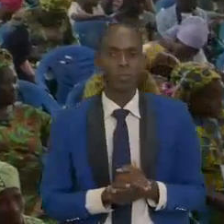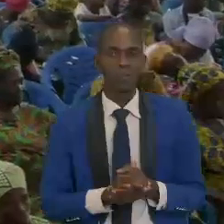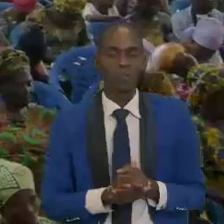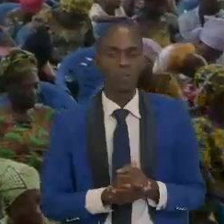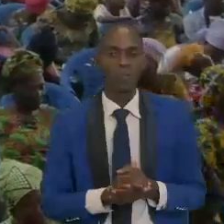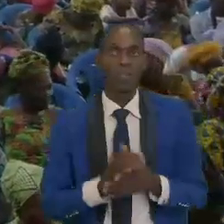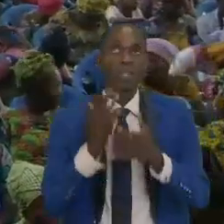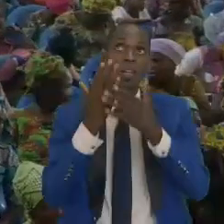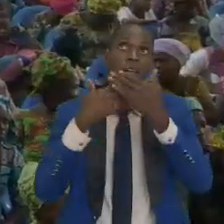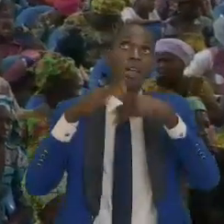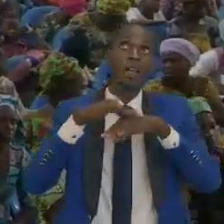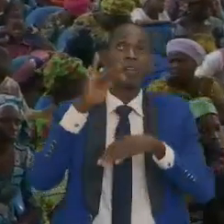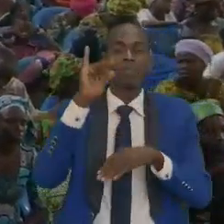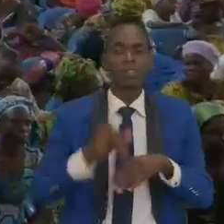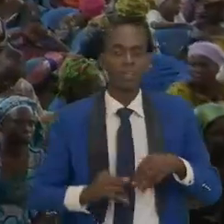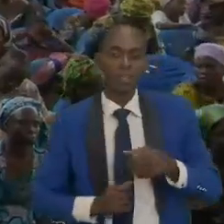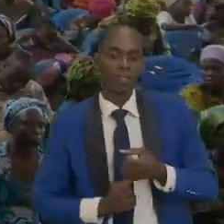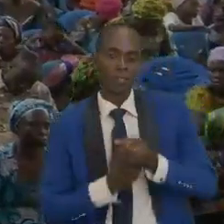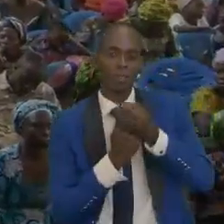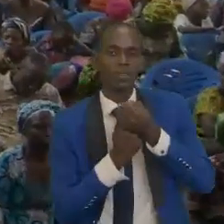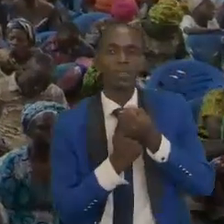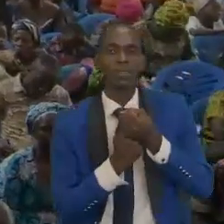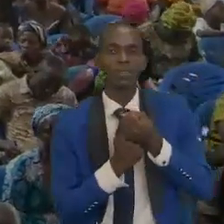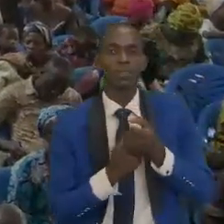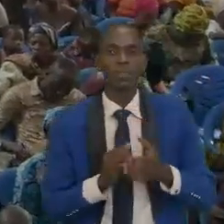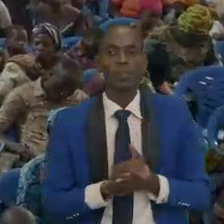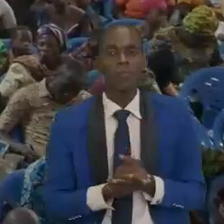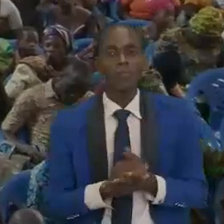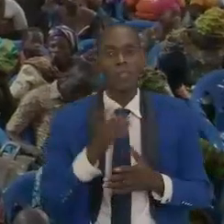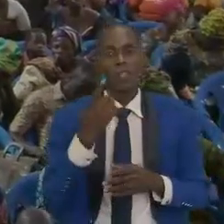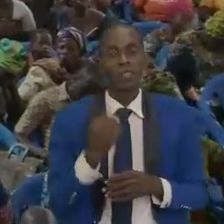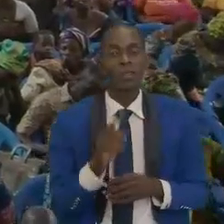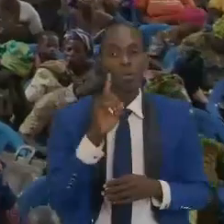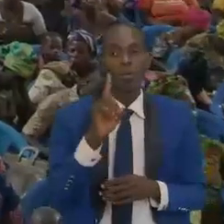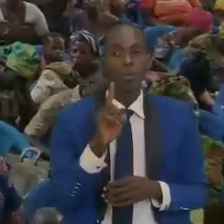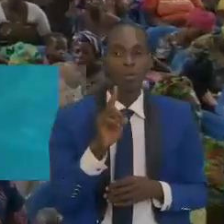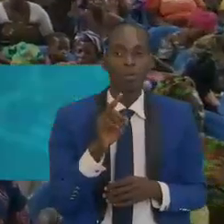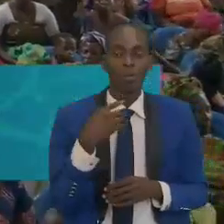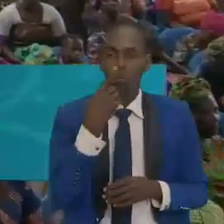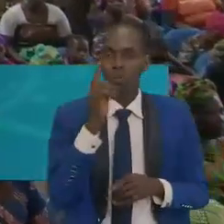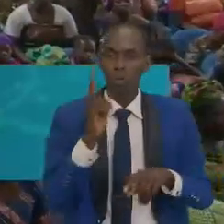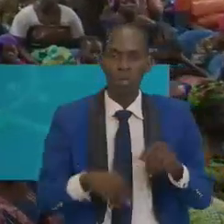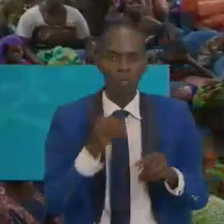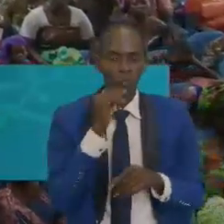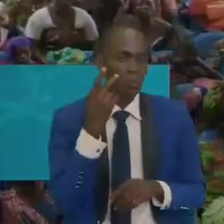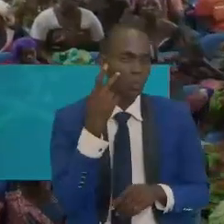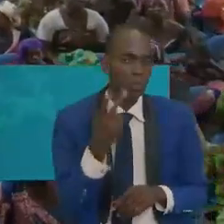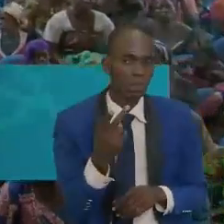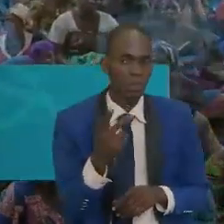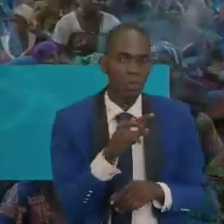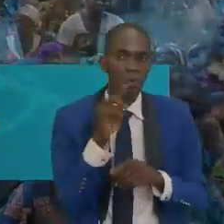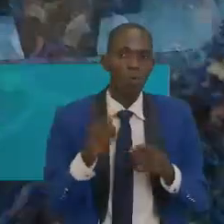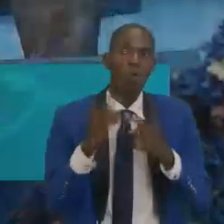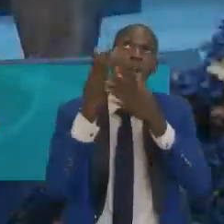Heavenly assistance. The one who cannot see. When heavenly